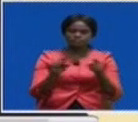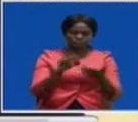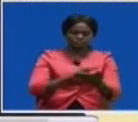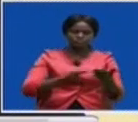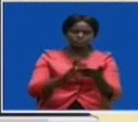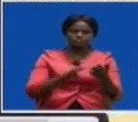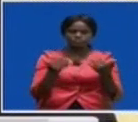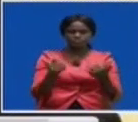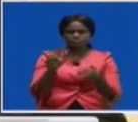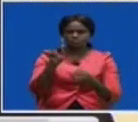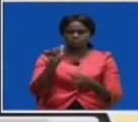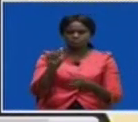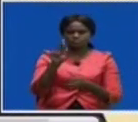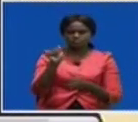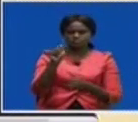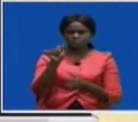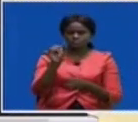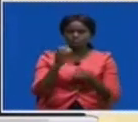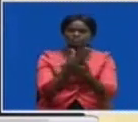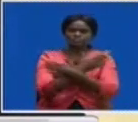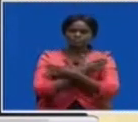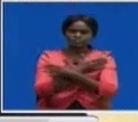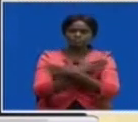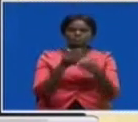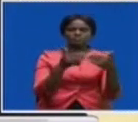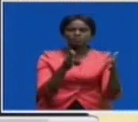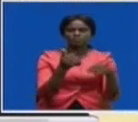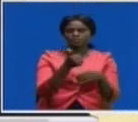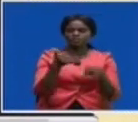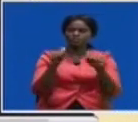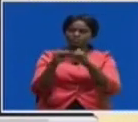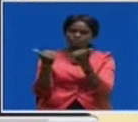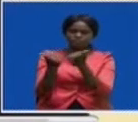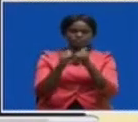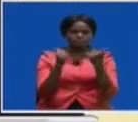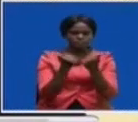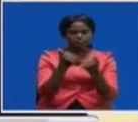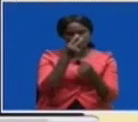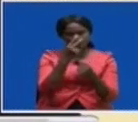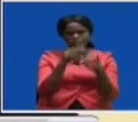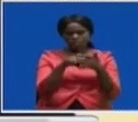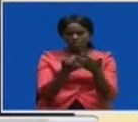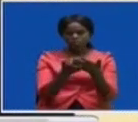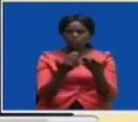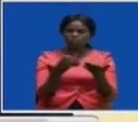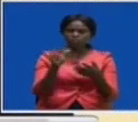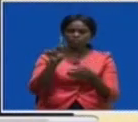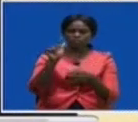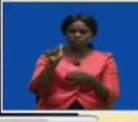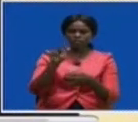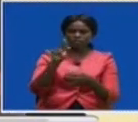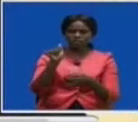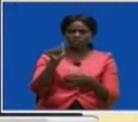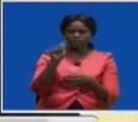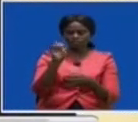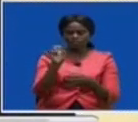Kofkai. Then the Sunday, which was open to other associations, looked at competitive karate, that is sports karate,